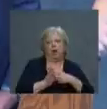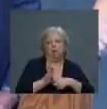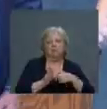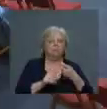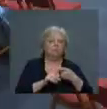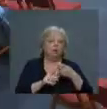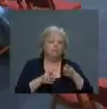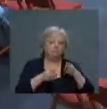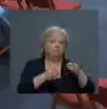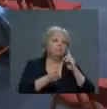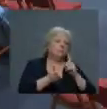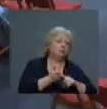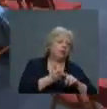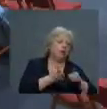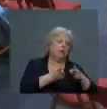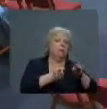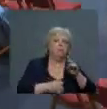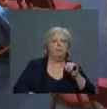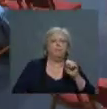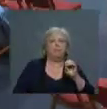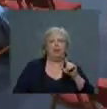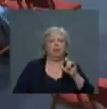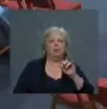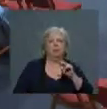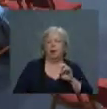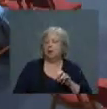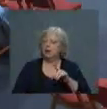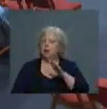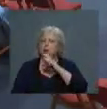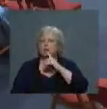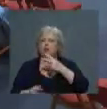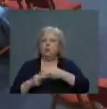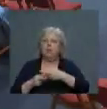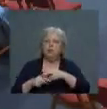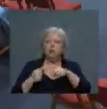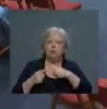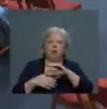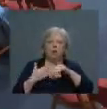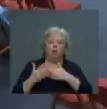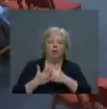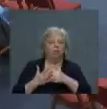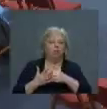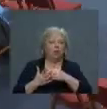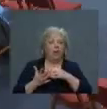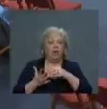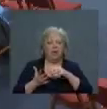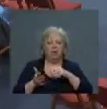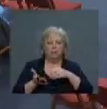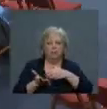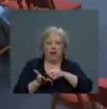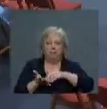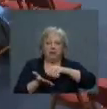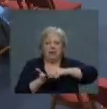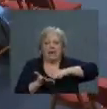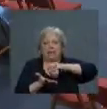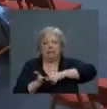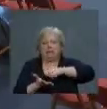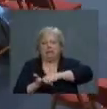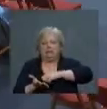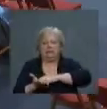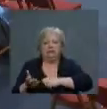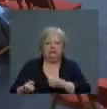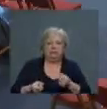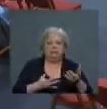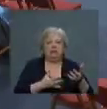Thank you. Mayor, also, you mentioned about redoing all the asphalt, taking all that up and putting new down. And I